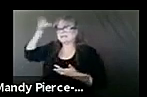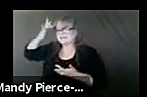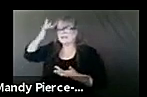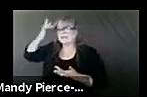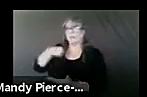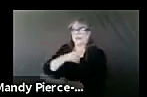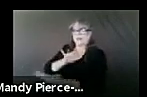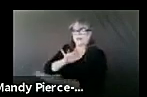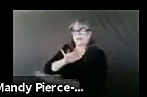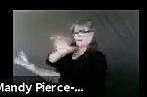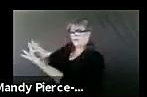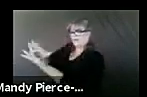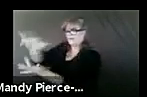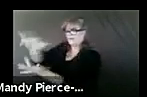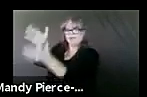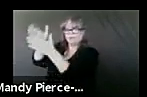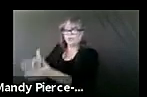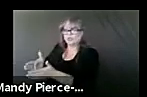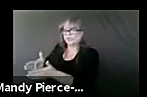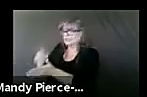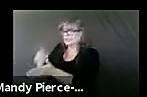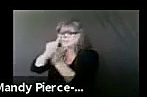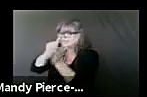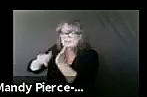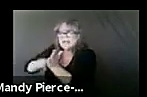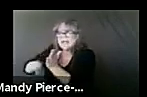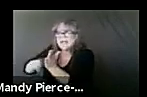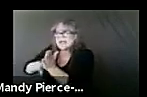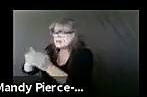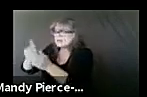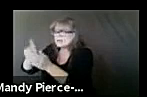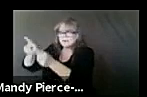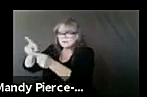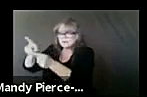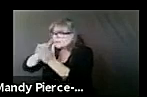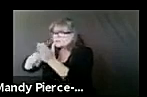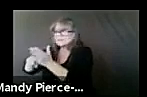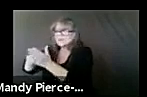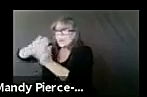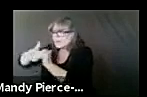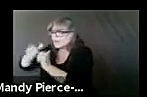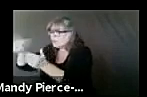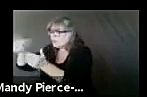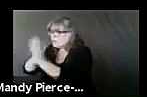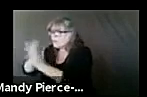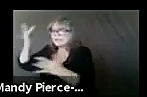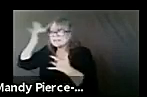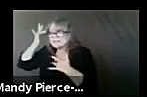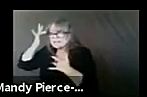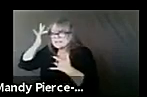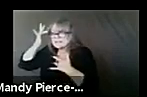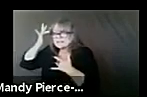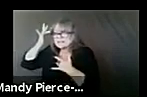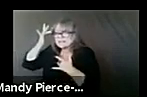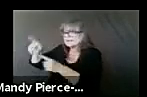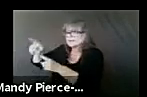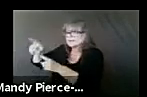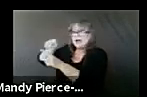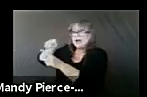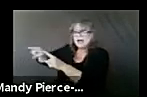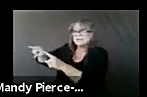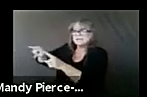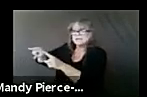to better understand their symptoms, when their symptoms started, and then ask questions about whether or not someone needed to be hospitalized,